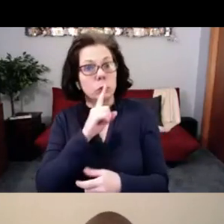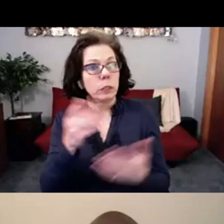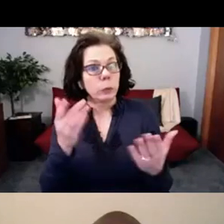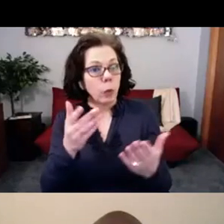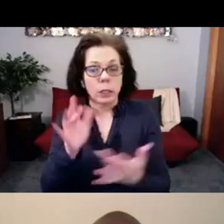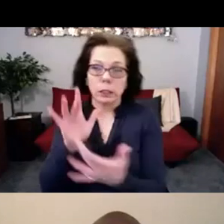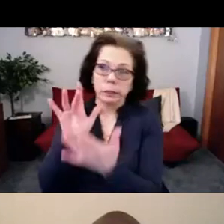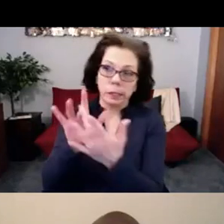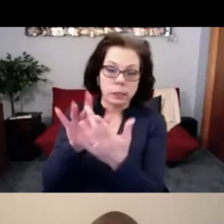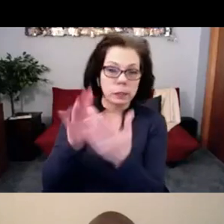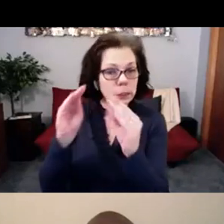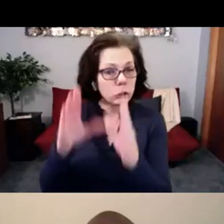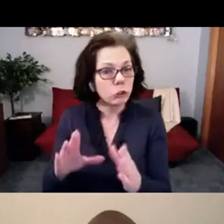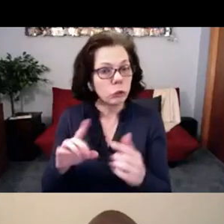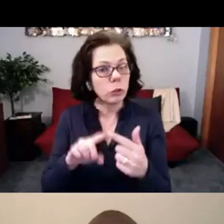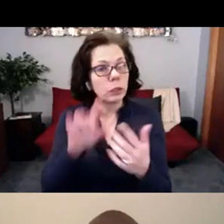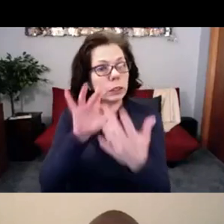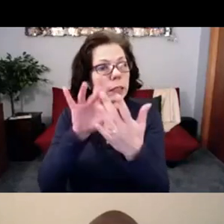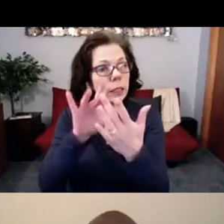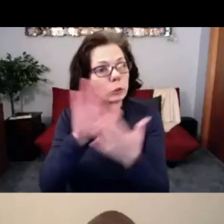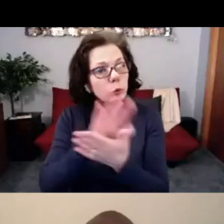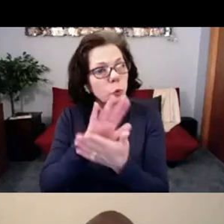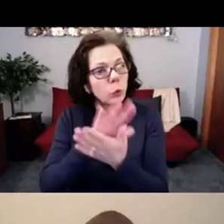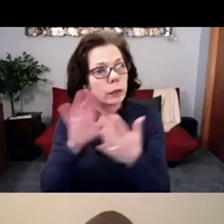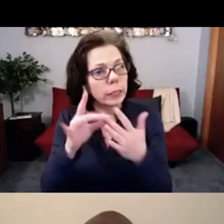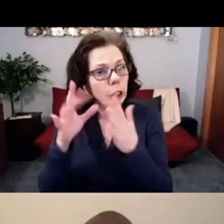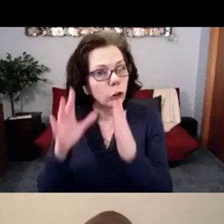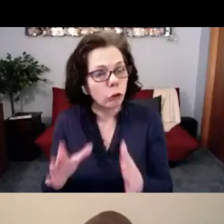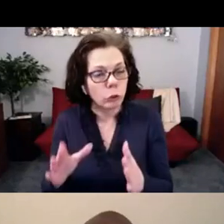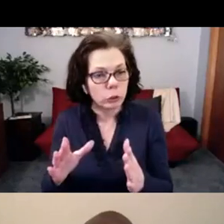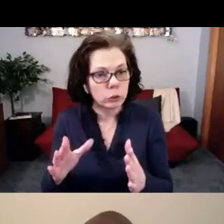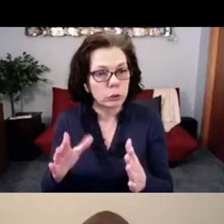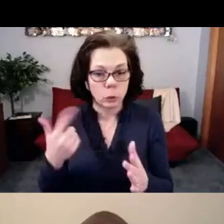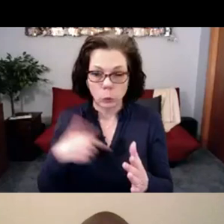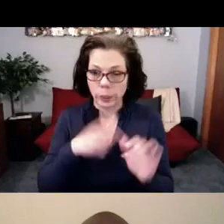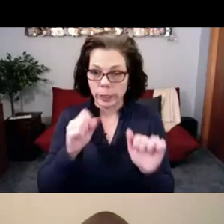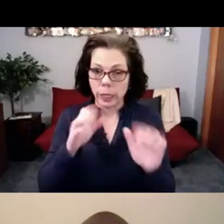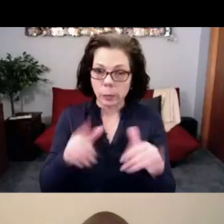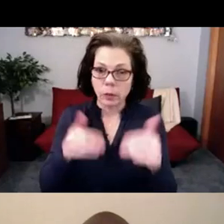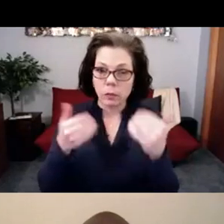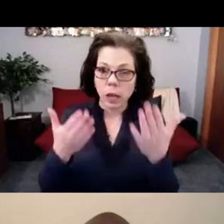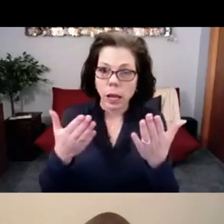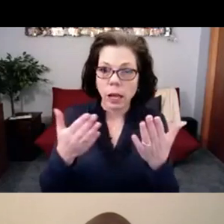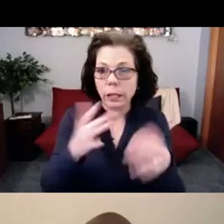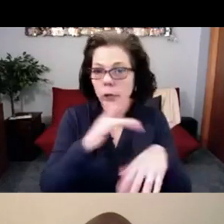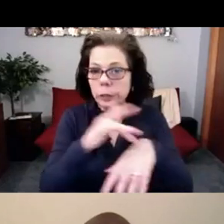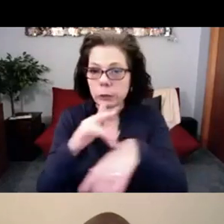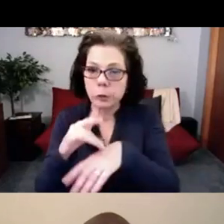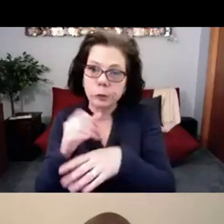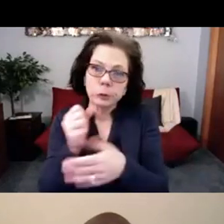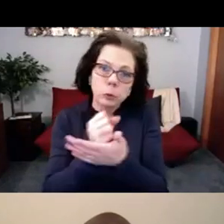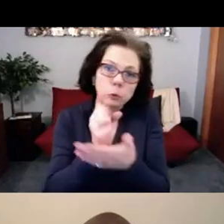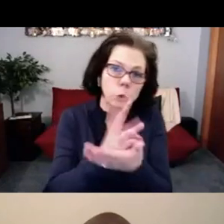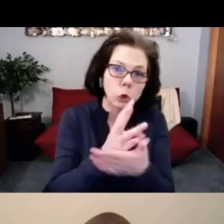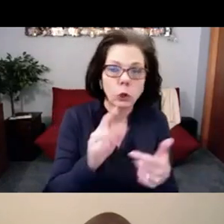with the school leader. They can put you in contact with resources like the social worker or guidance counselor, depending on